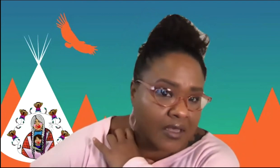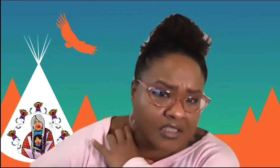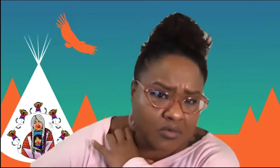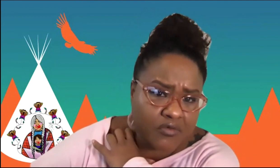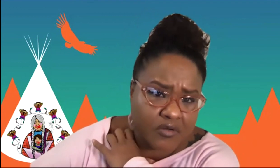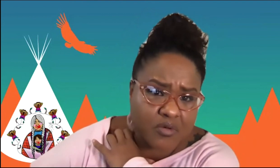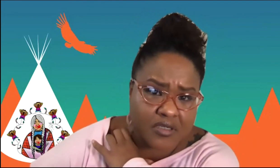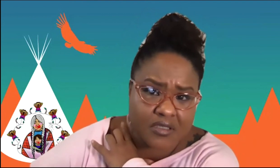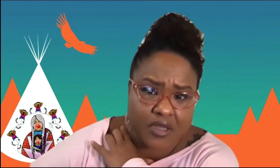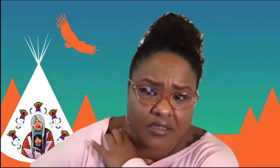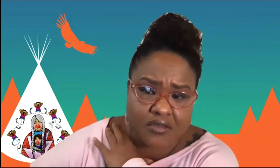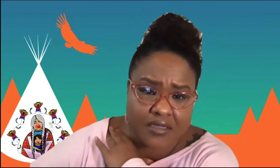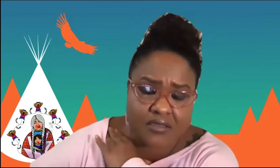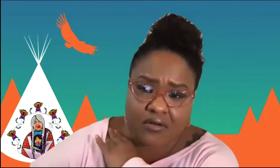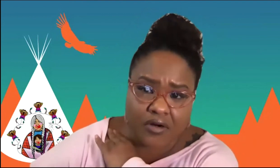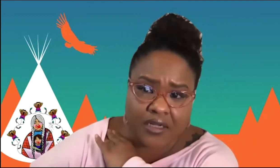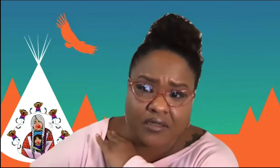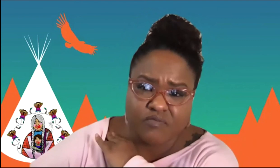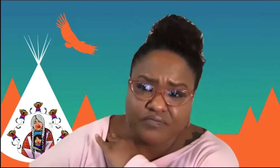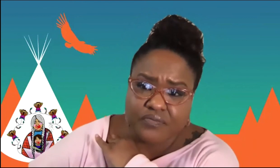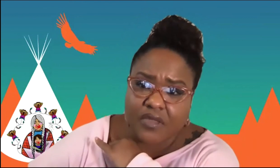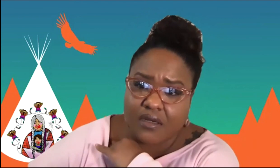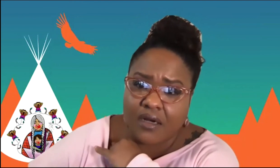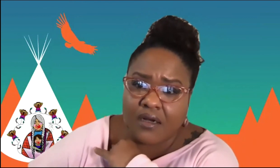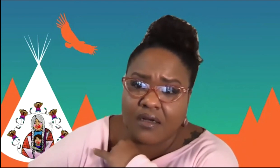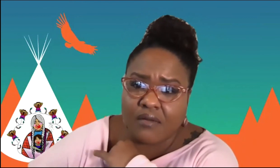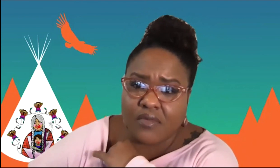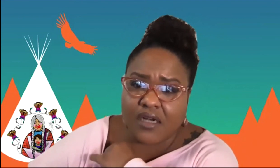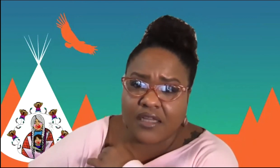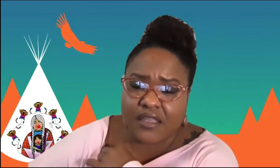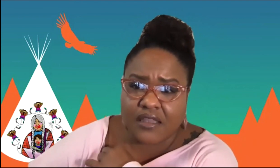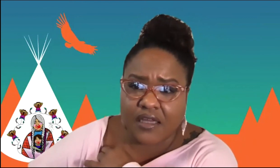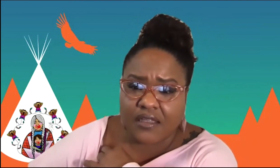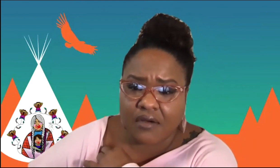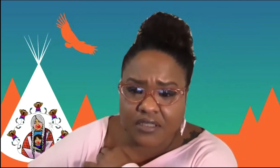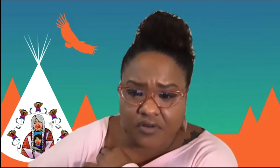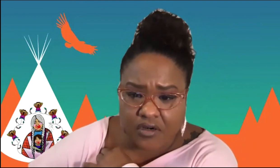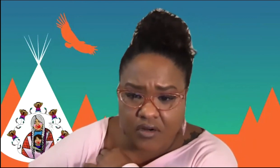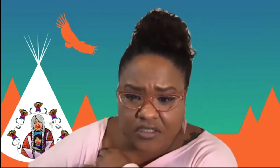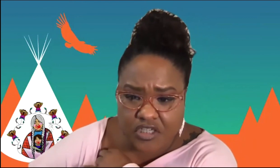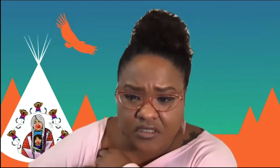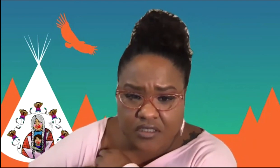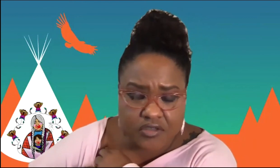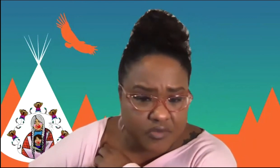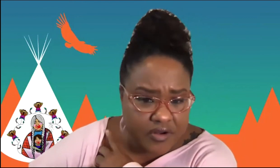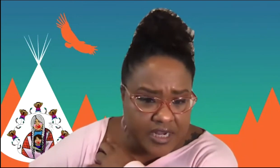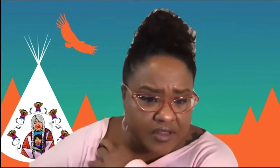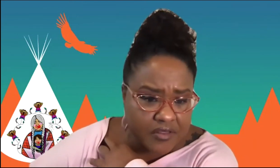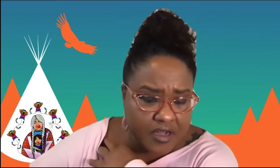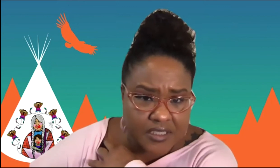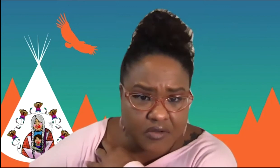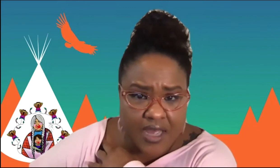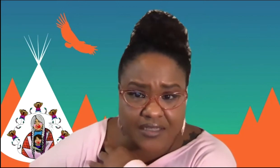all eligible folks participated. So that's so great. Yeah. I think that was it for our questions. Just, were there any